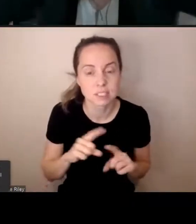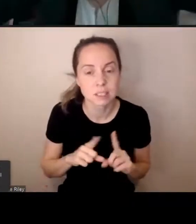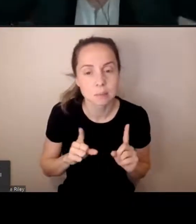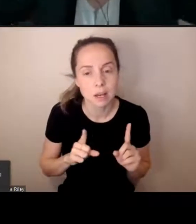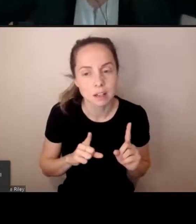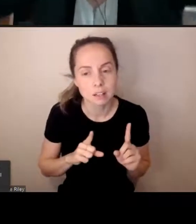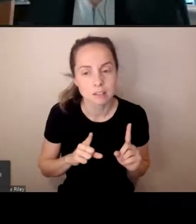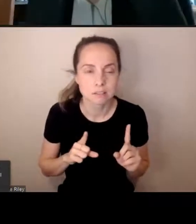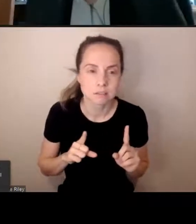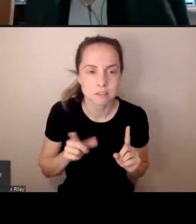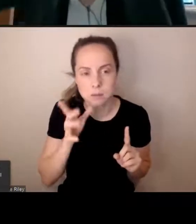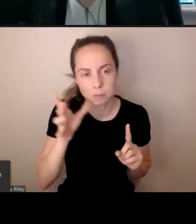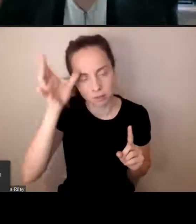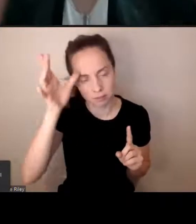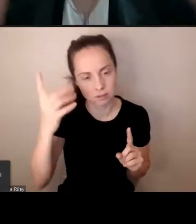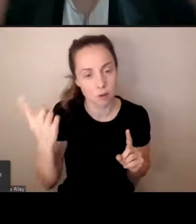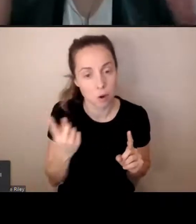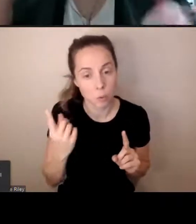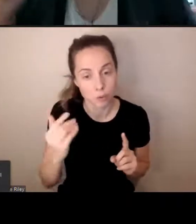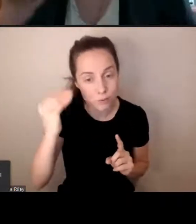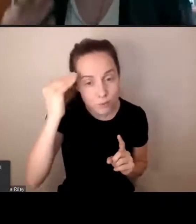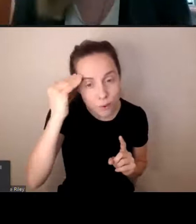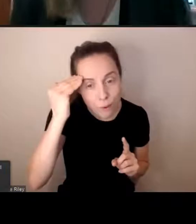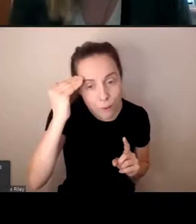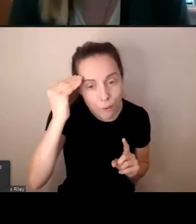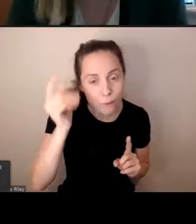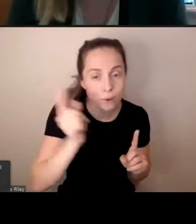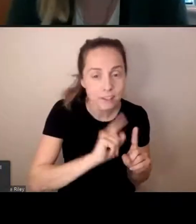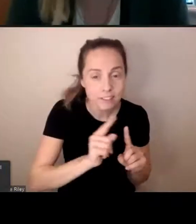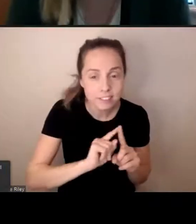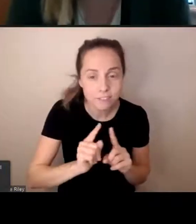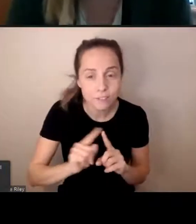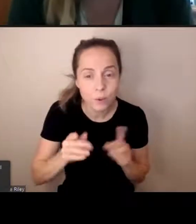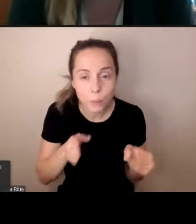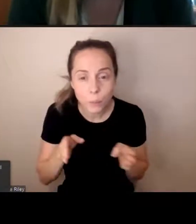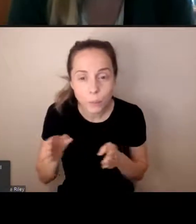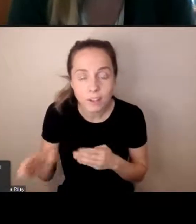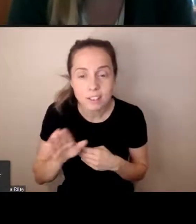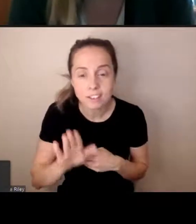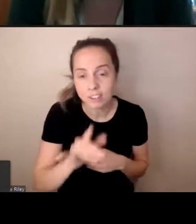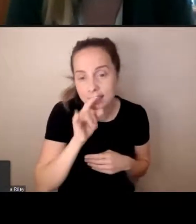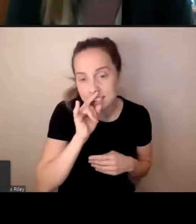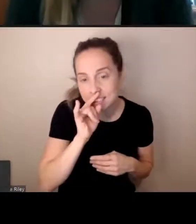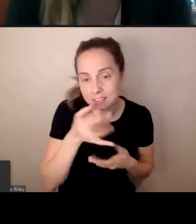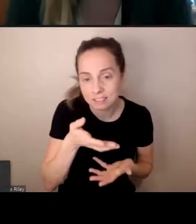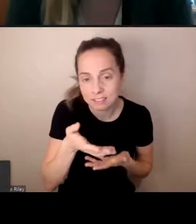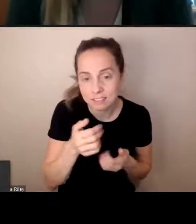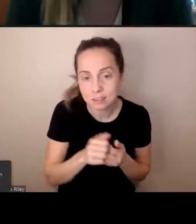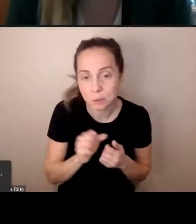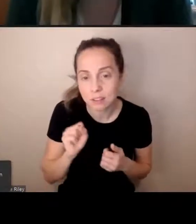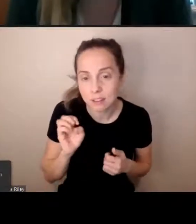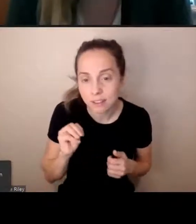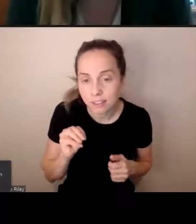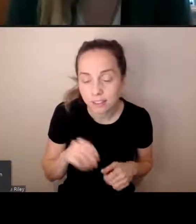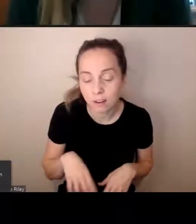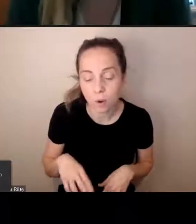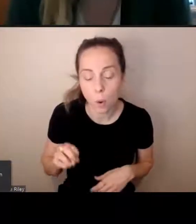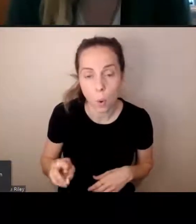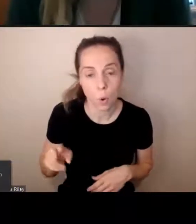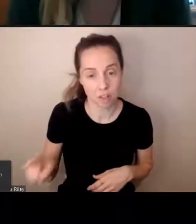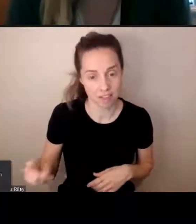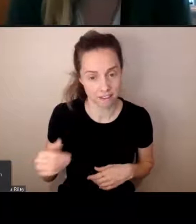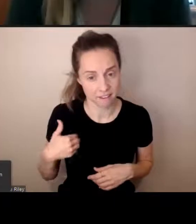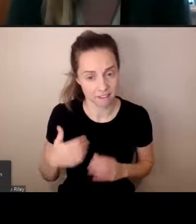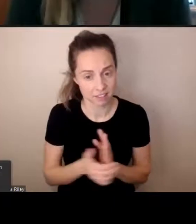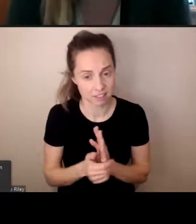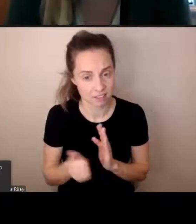parents always know all the different ways that their kids interact with social media, or have the skills